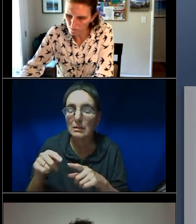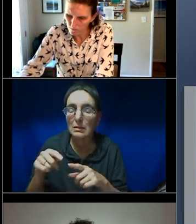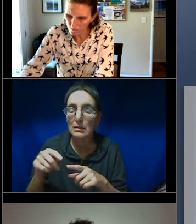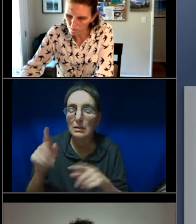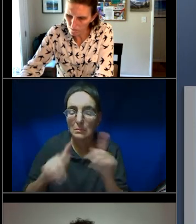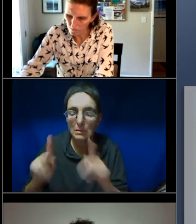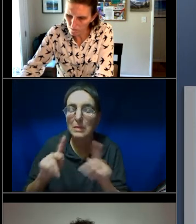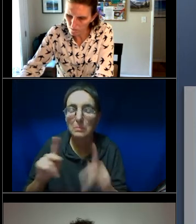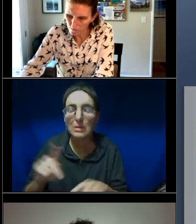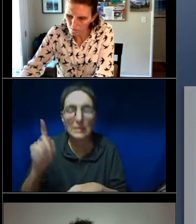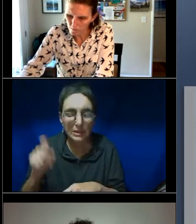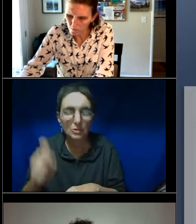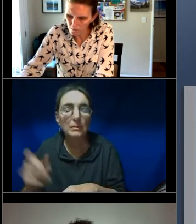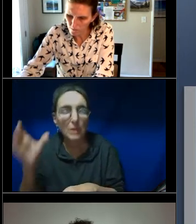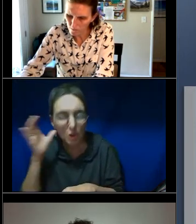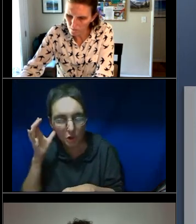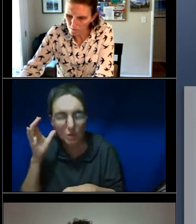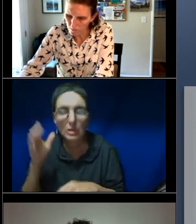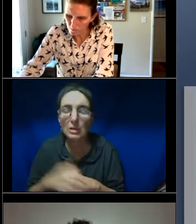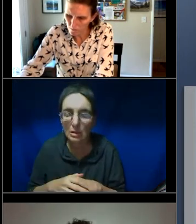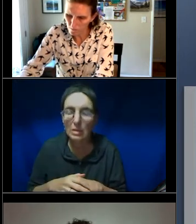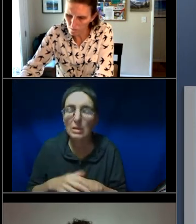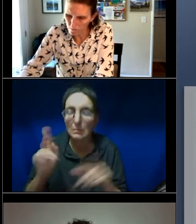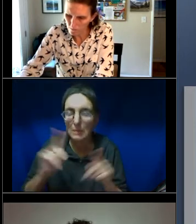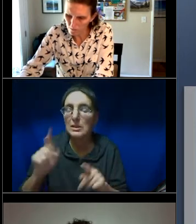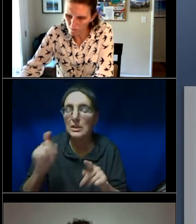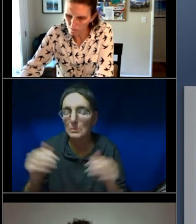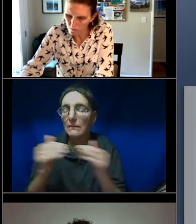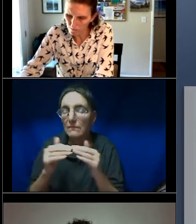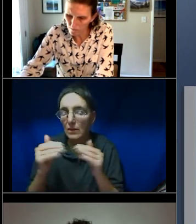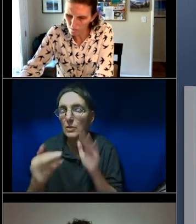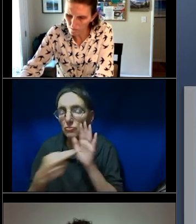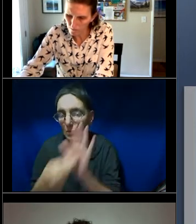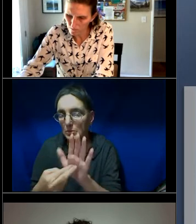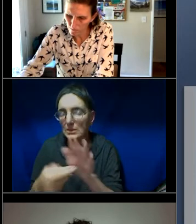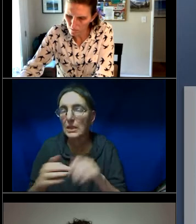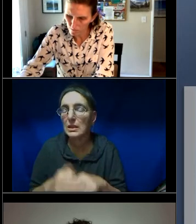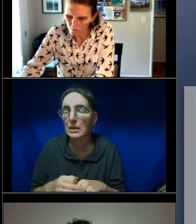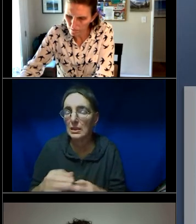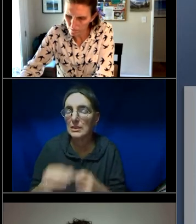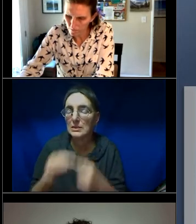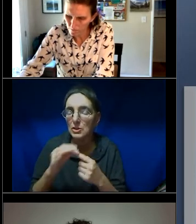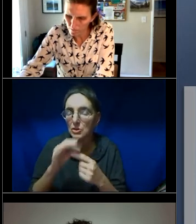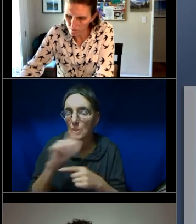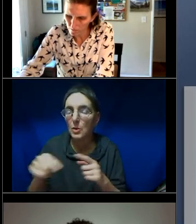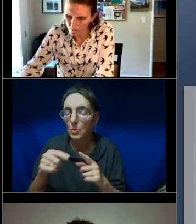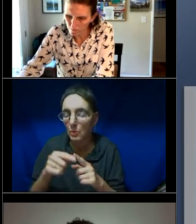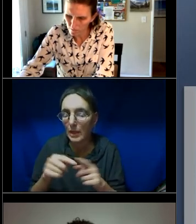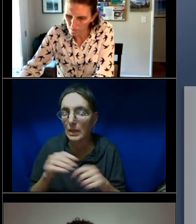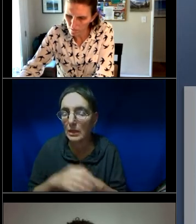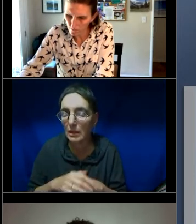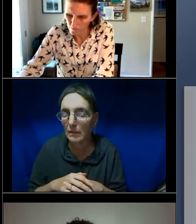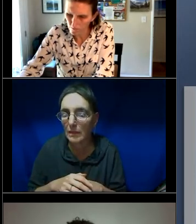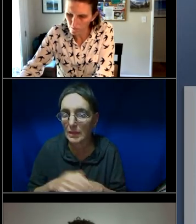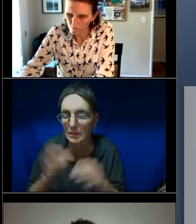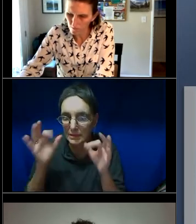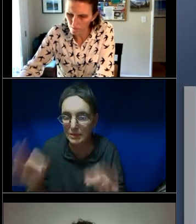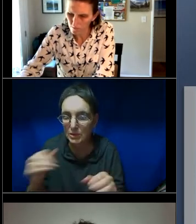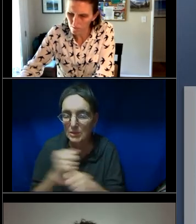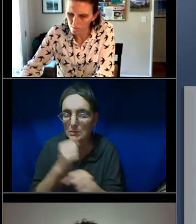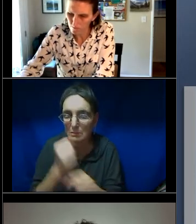heard and deserve to be like fairly represented, especially when decisions made by institutions like